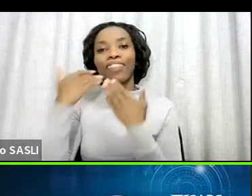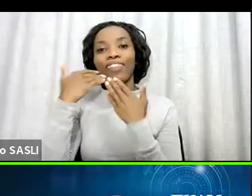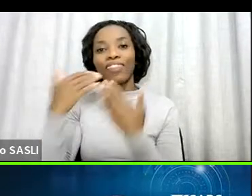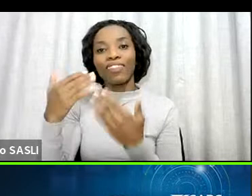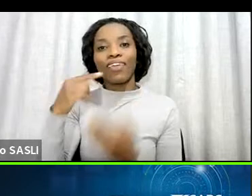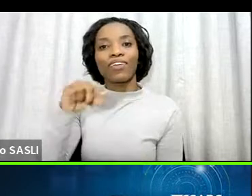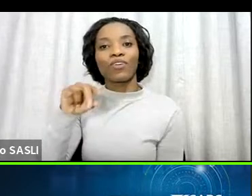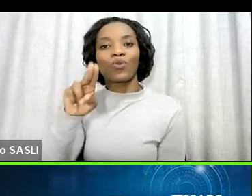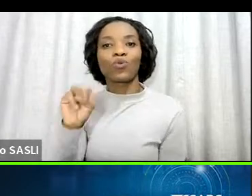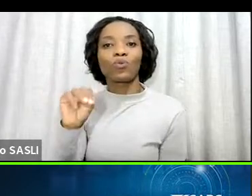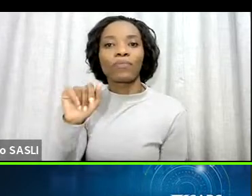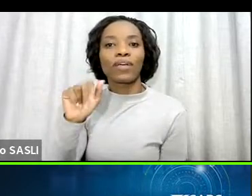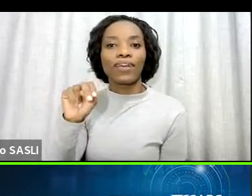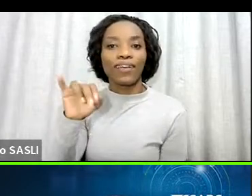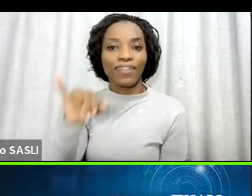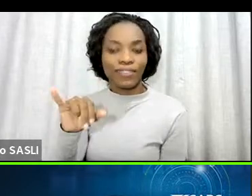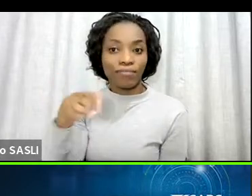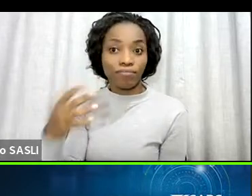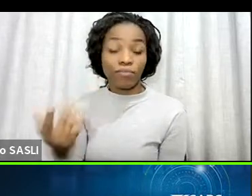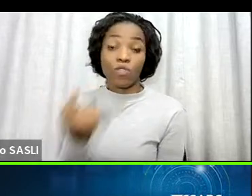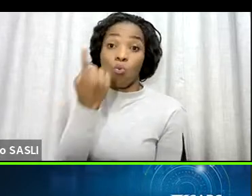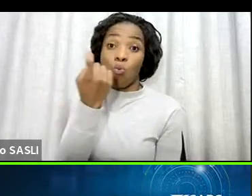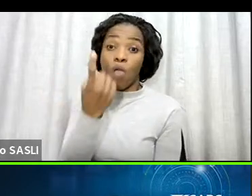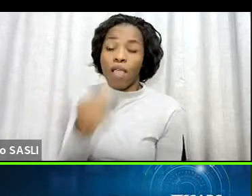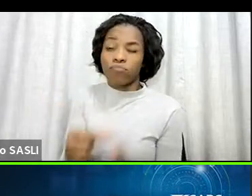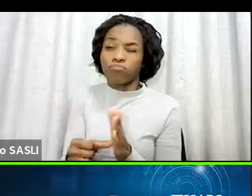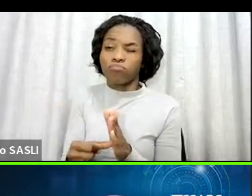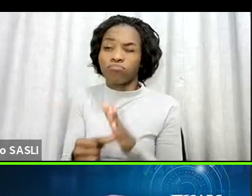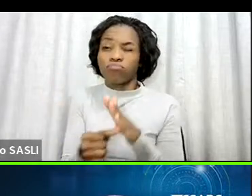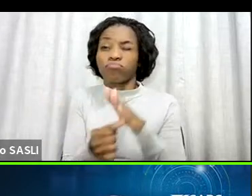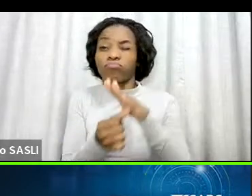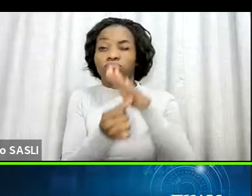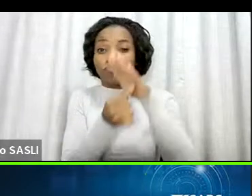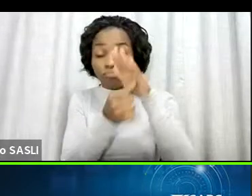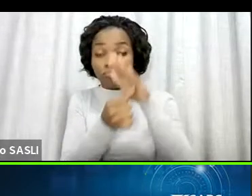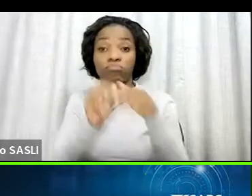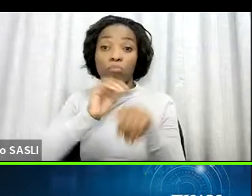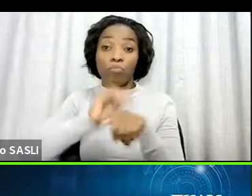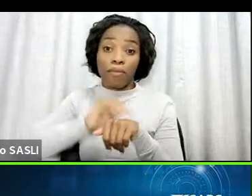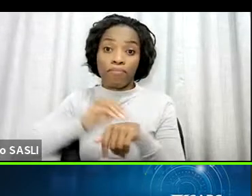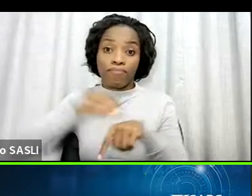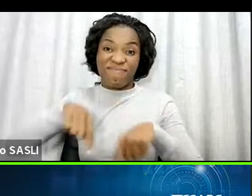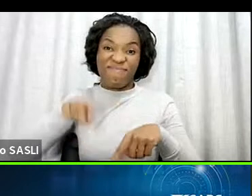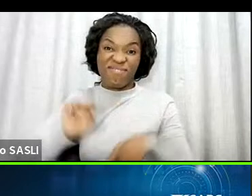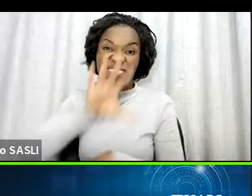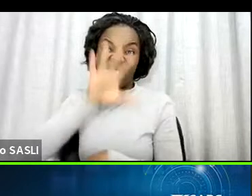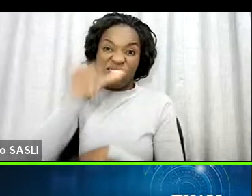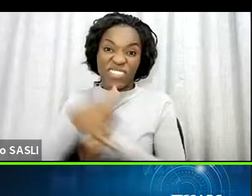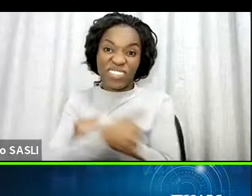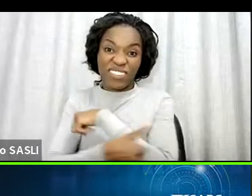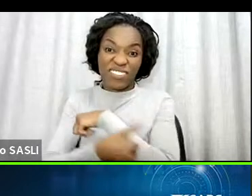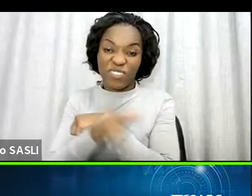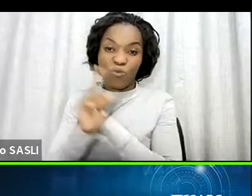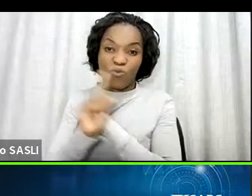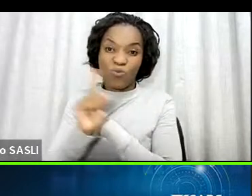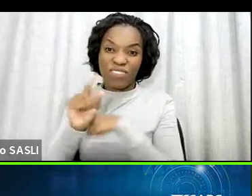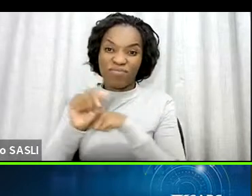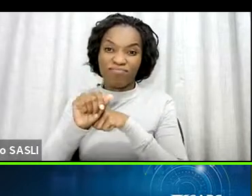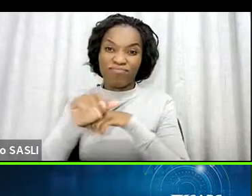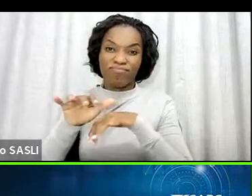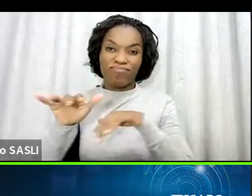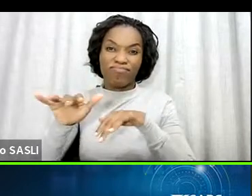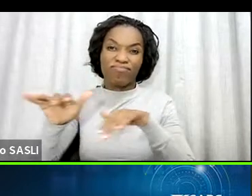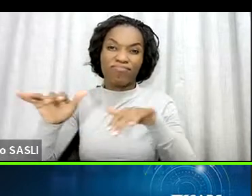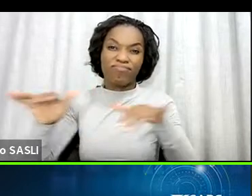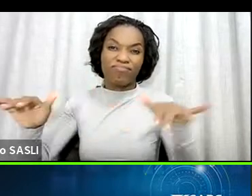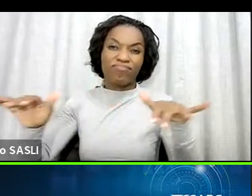One of the key issues and problems that we have as a country is the scourge that was referred